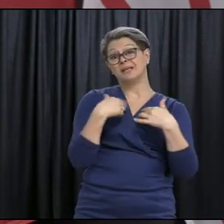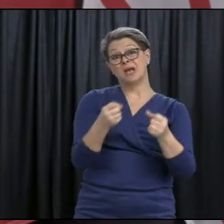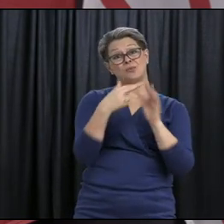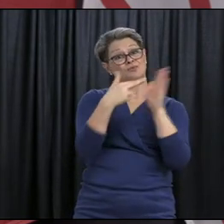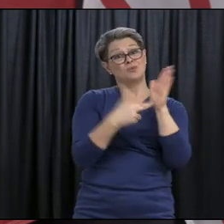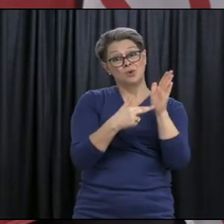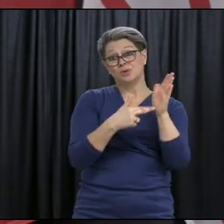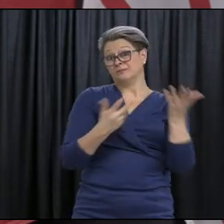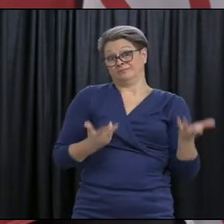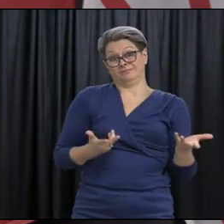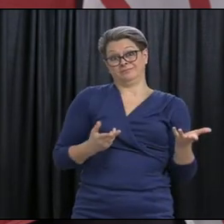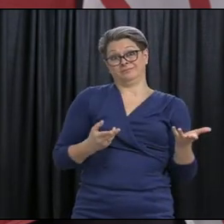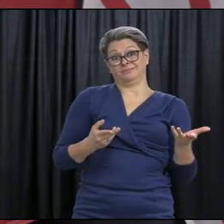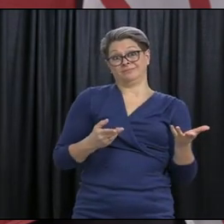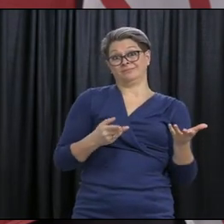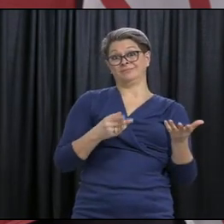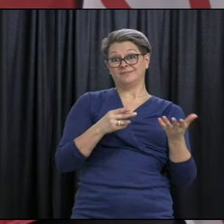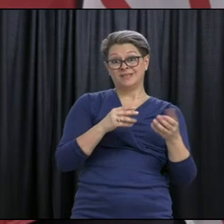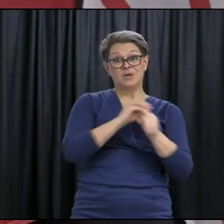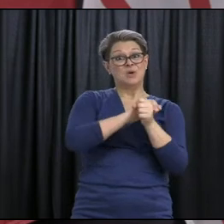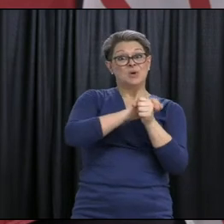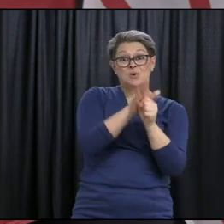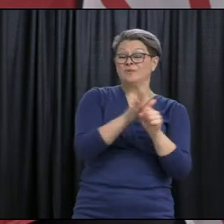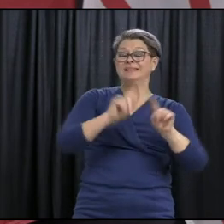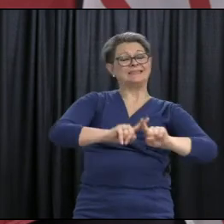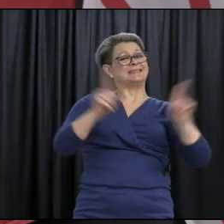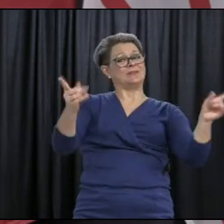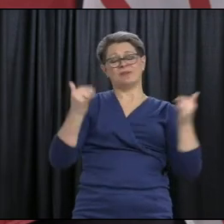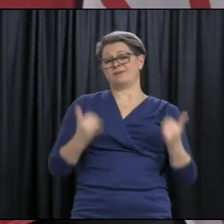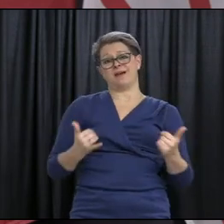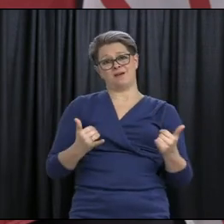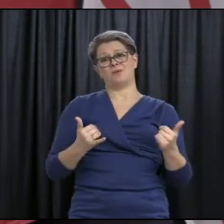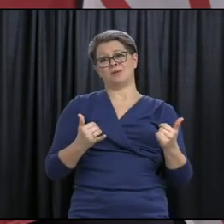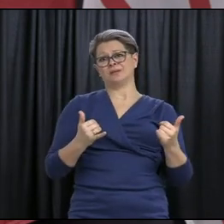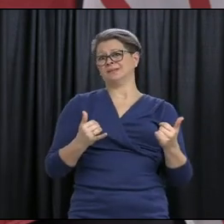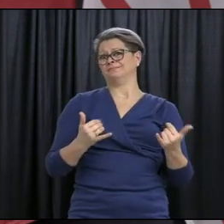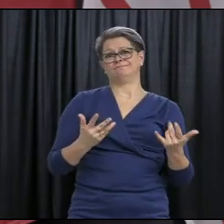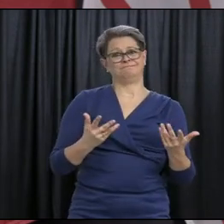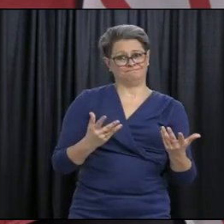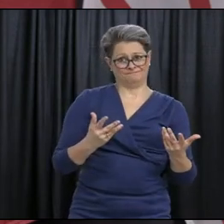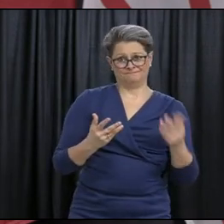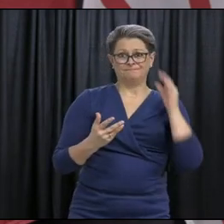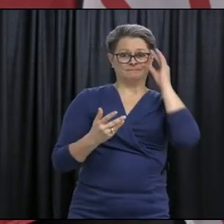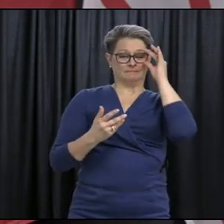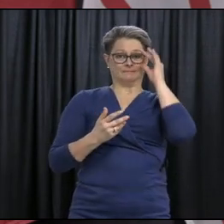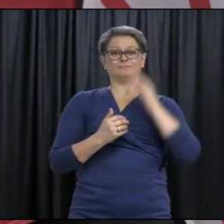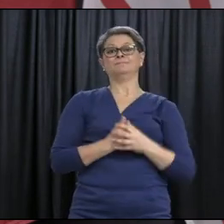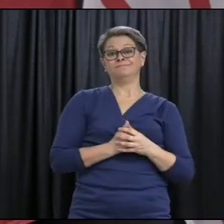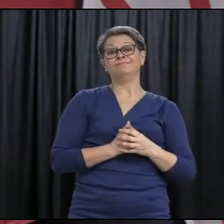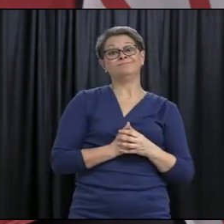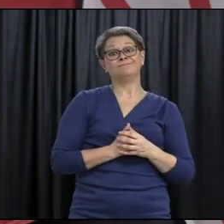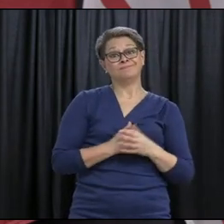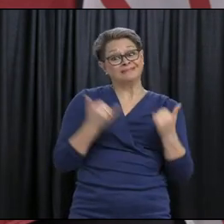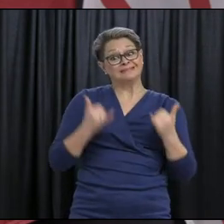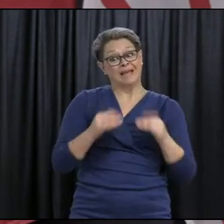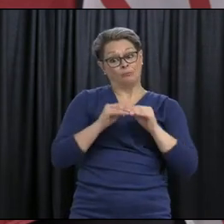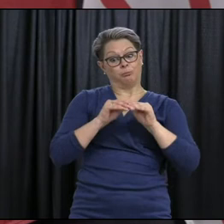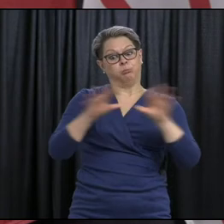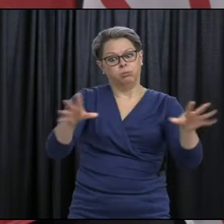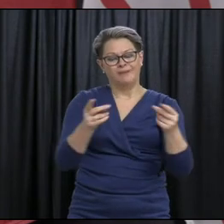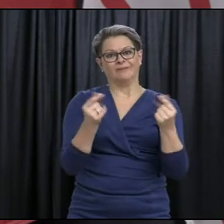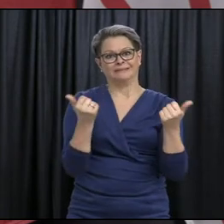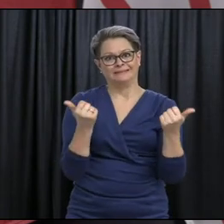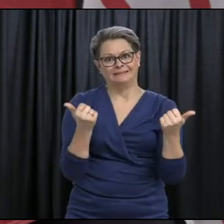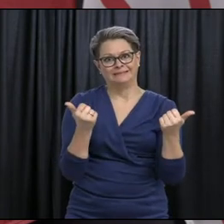epidemiology and they understand why they make these recommendations. We follow the recommendations. So the difference between the